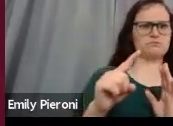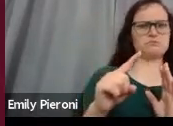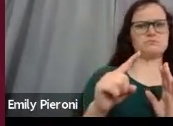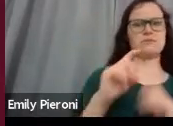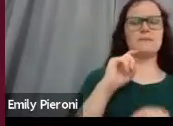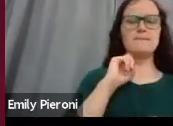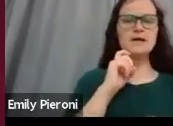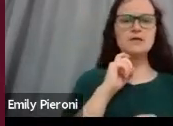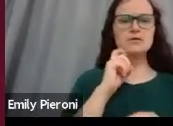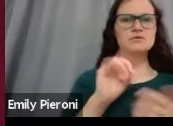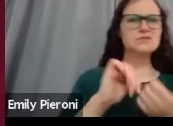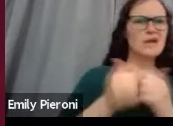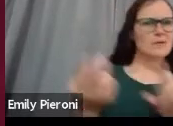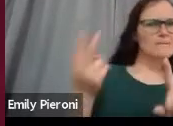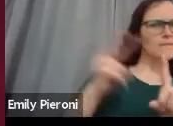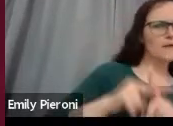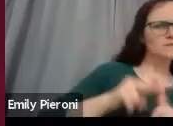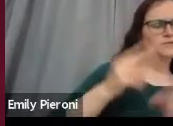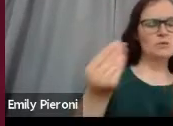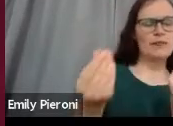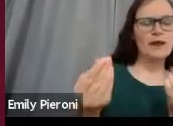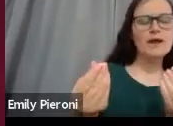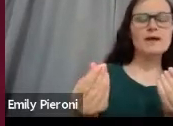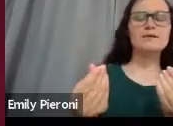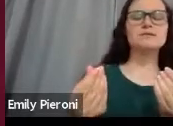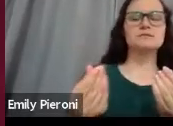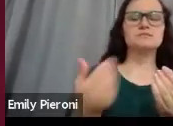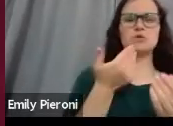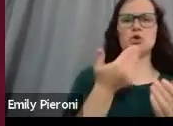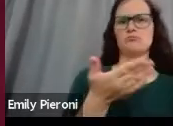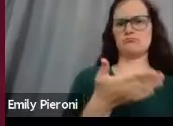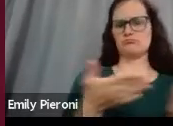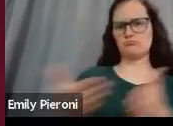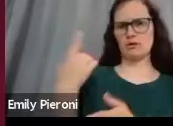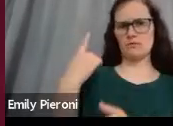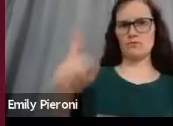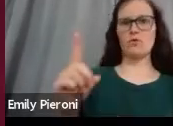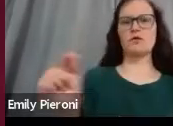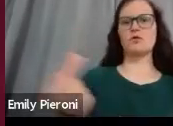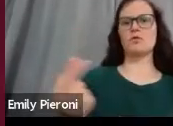and that gave us some good preparation for the Gold Team mine